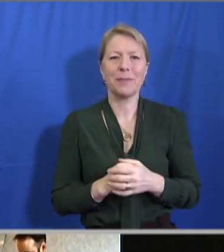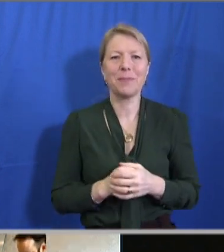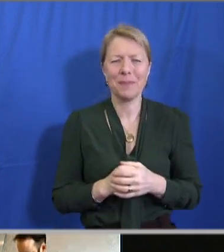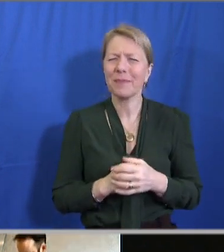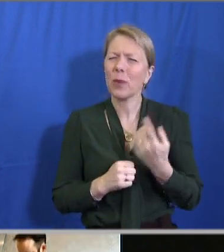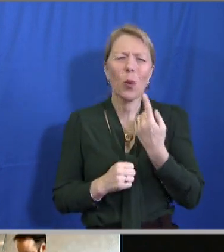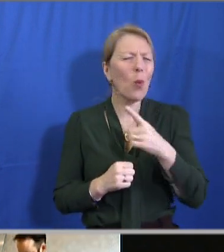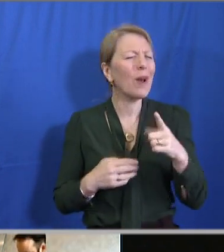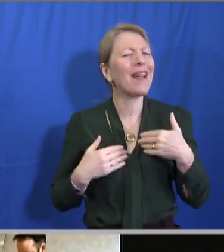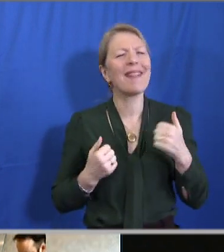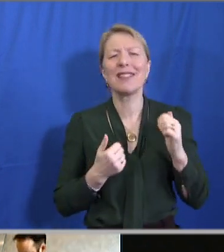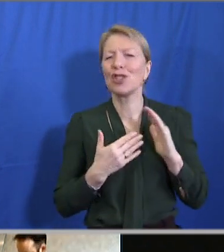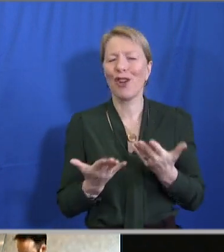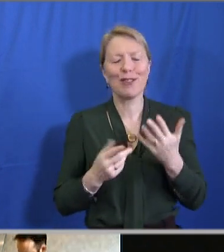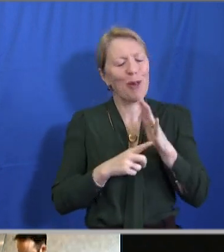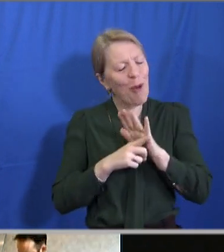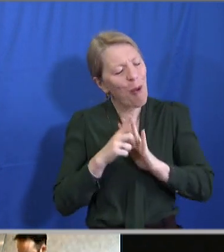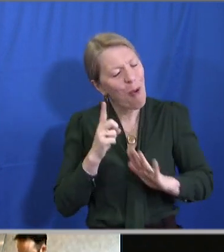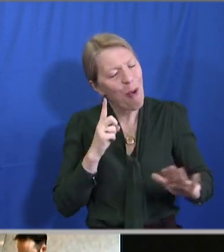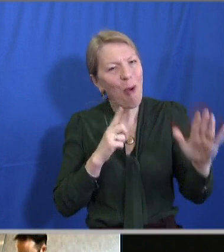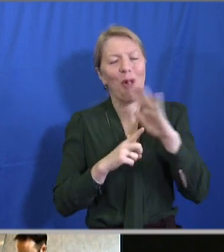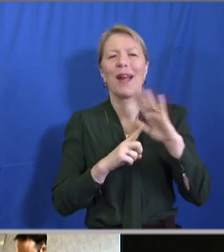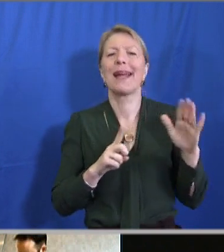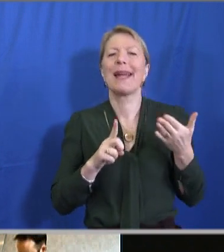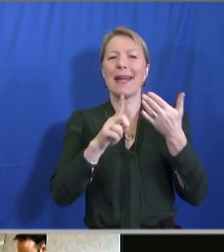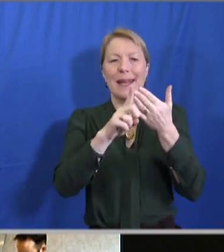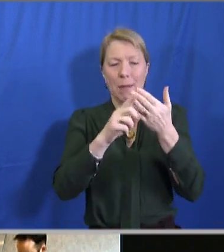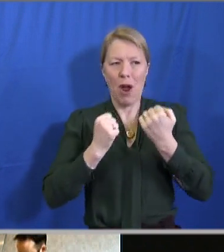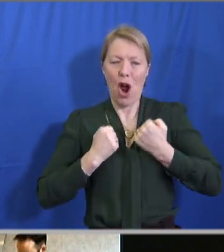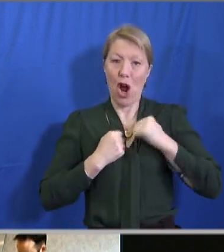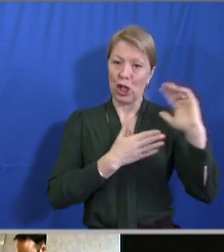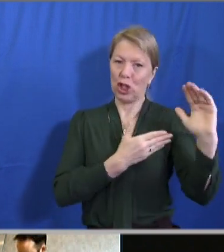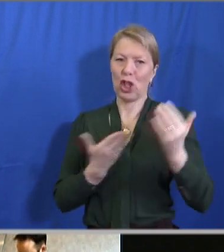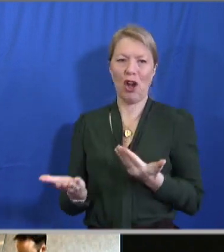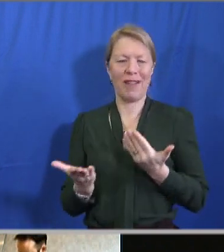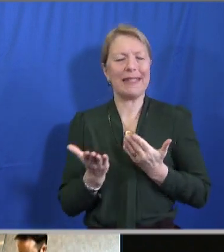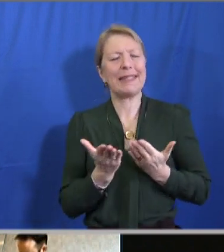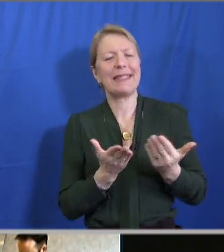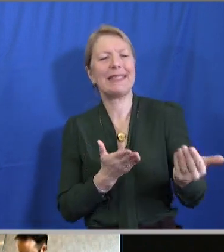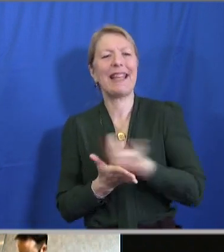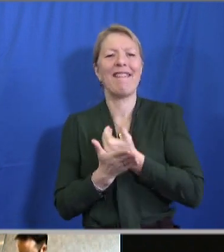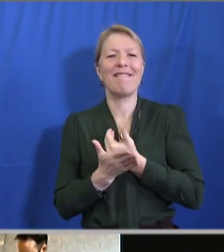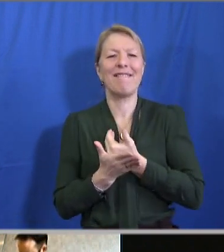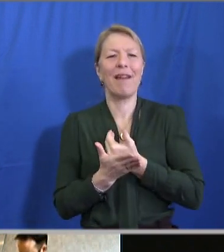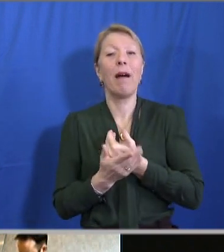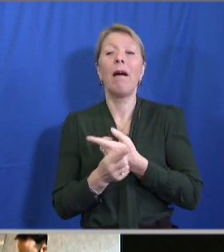endeavour to make our health and social care services as safely accessible as possible to our people with